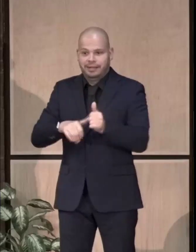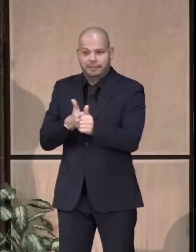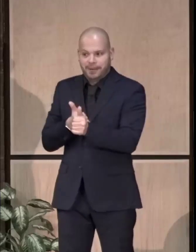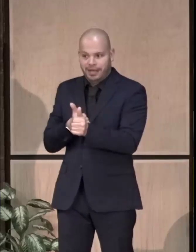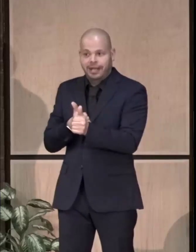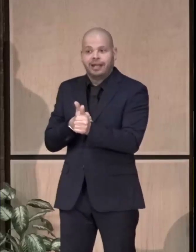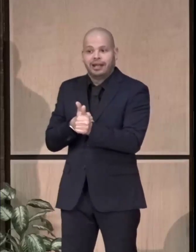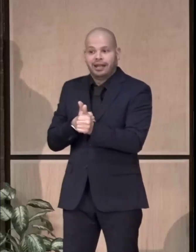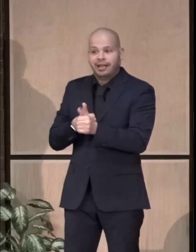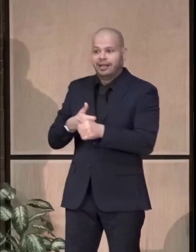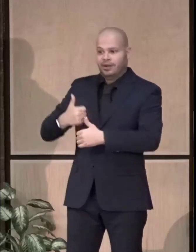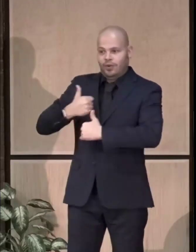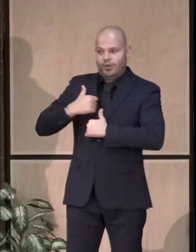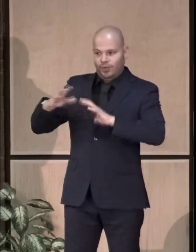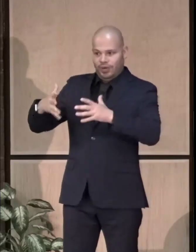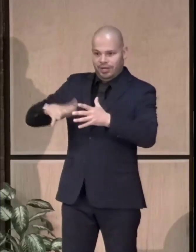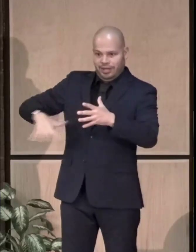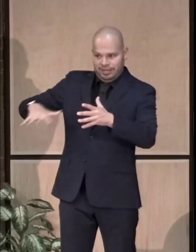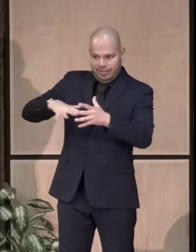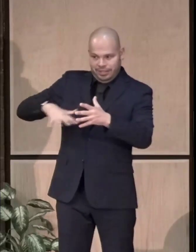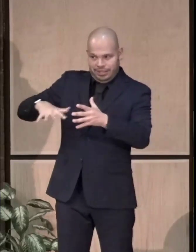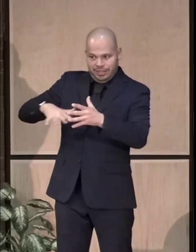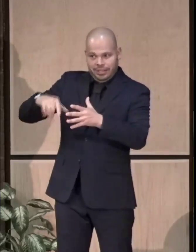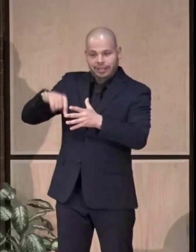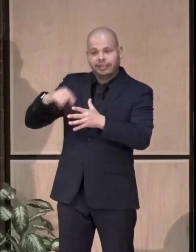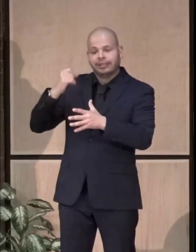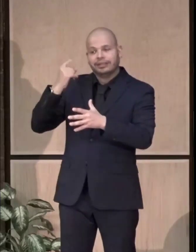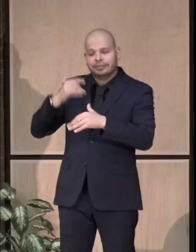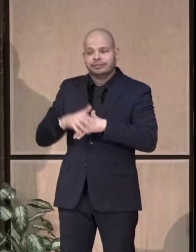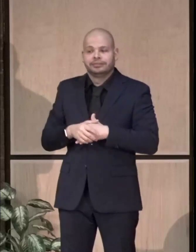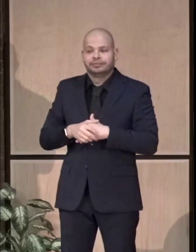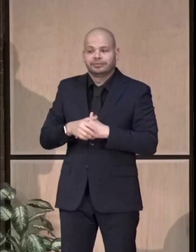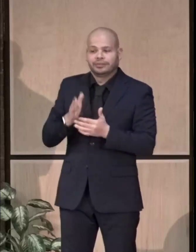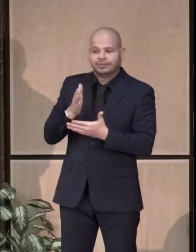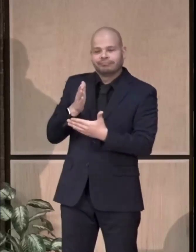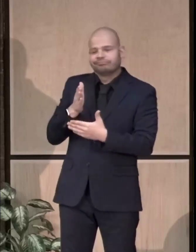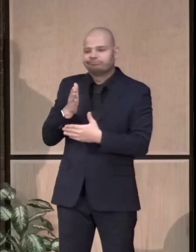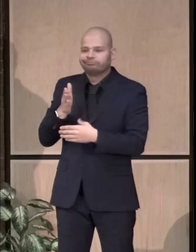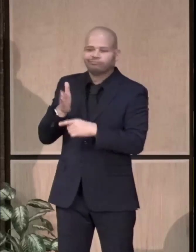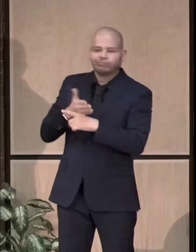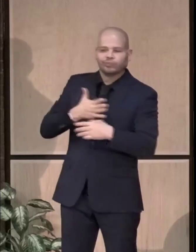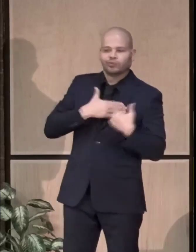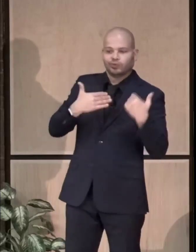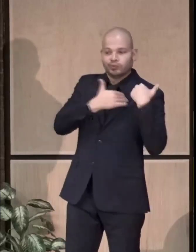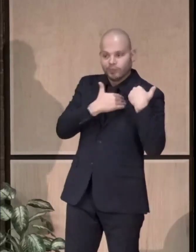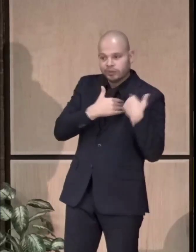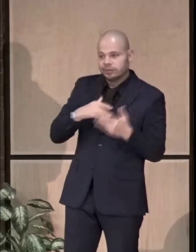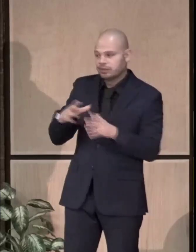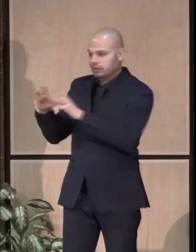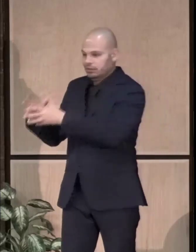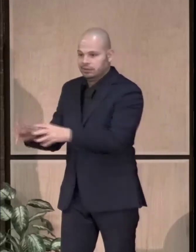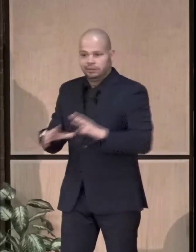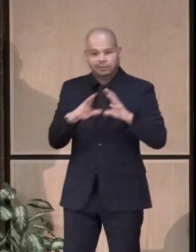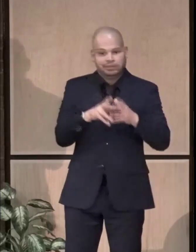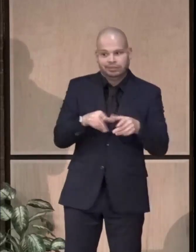only, after being released and in between battle assemblies, I don't, it is very,